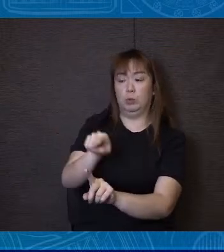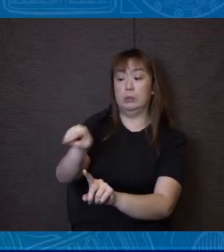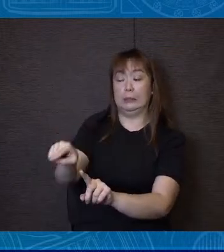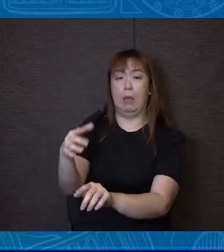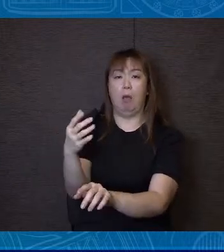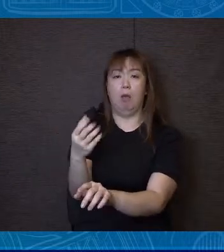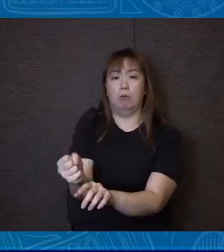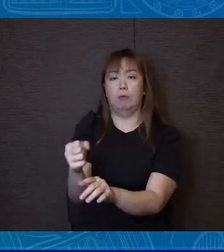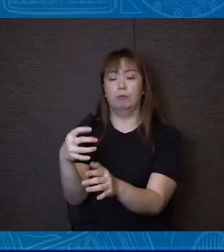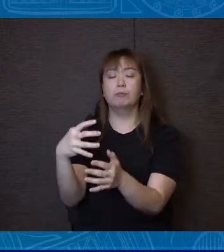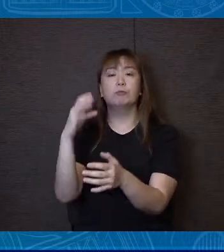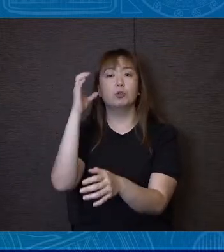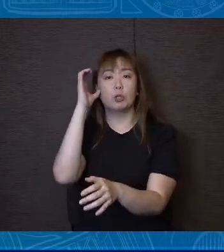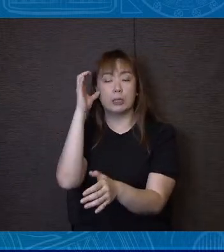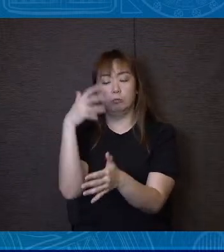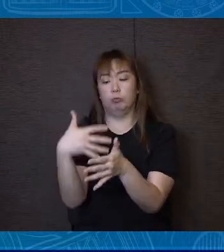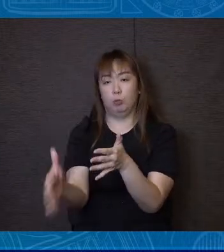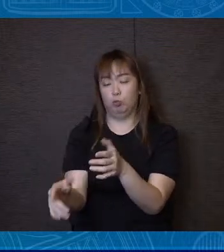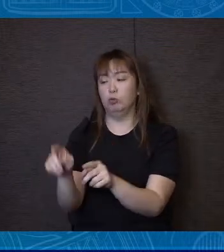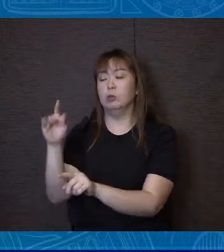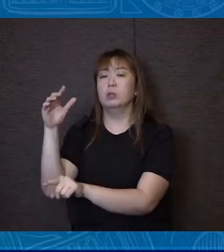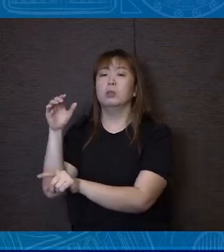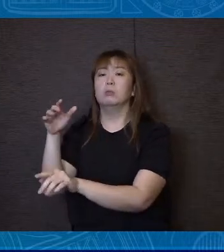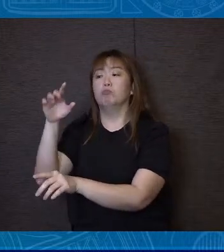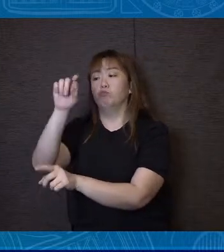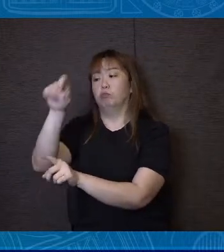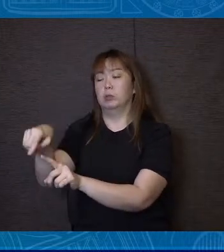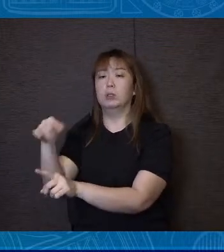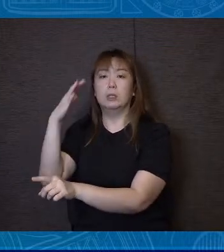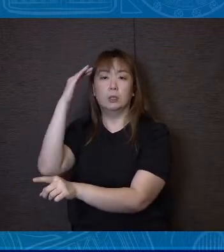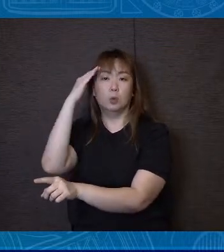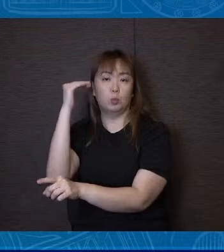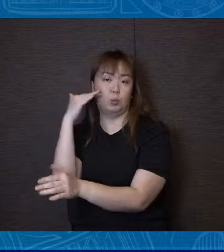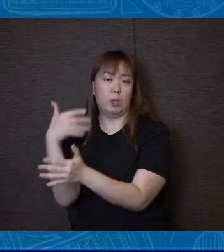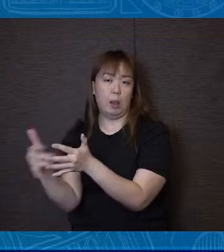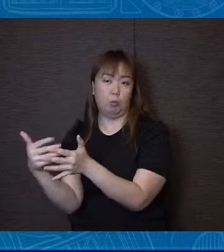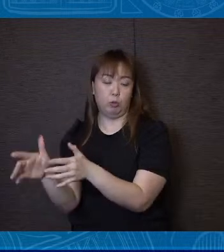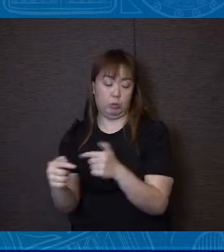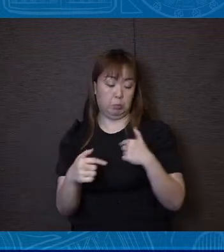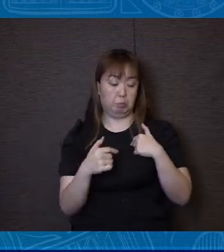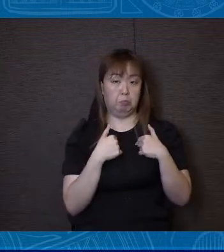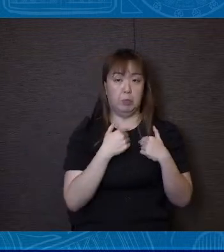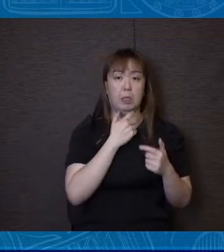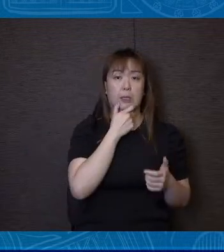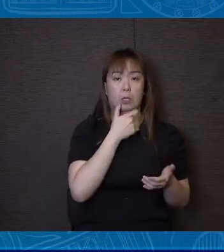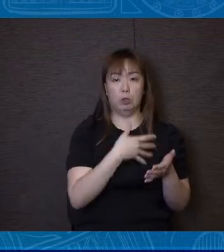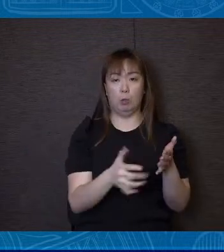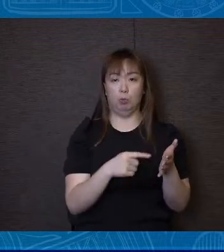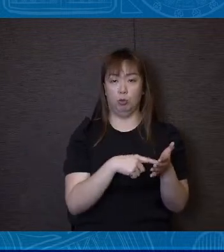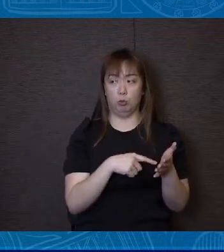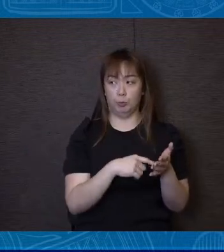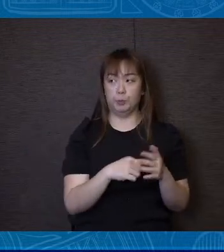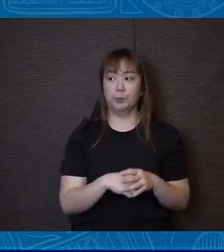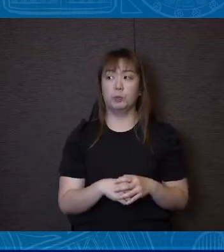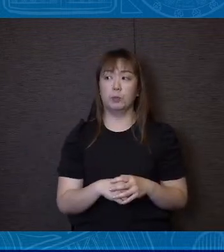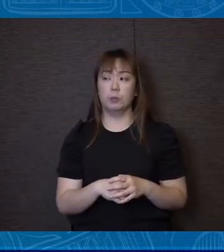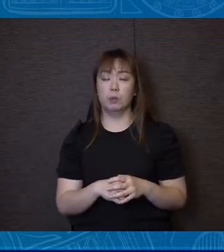more effective way to warn people. And also, these days, many devices can